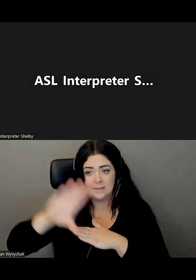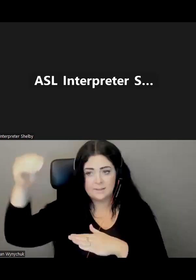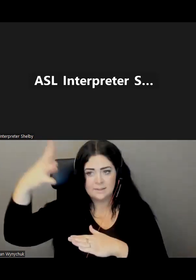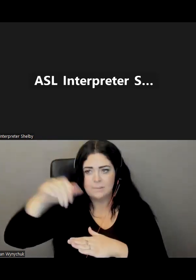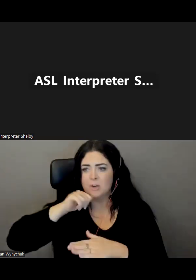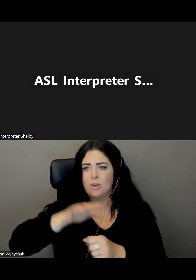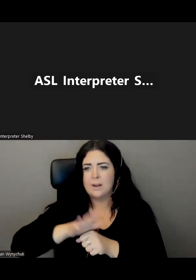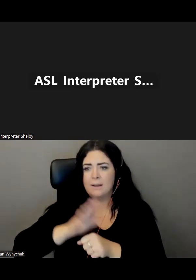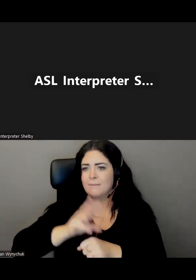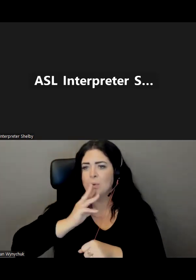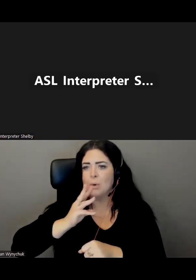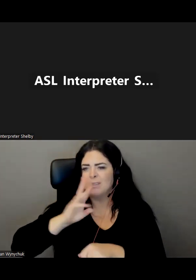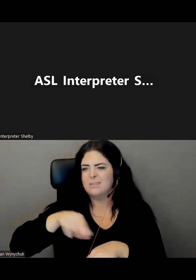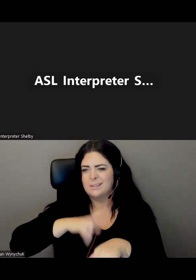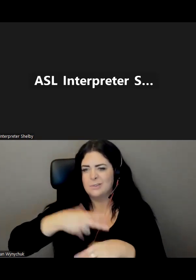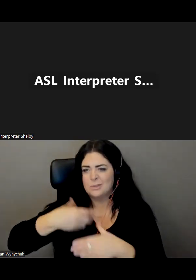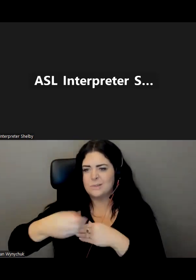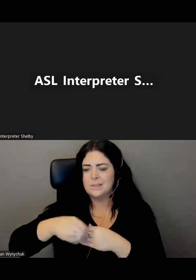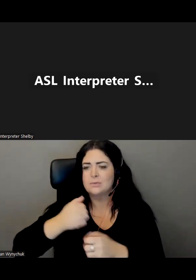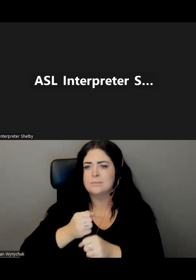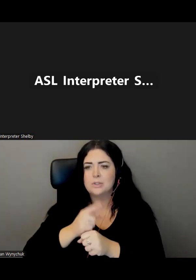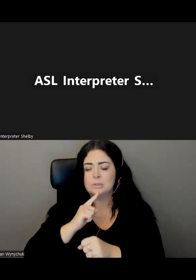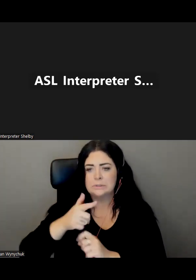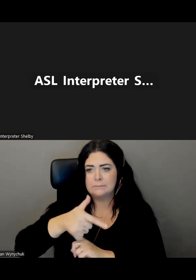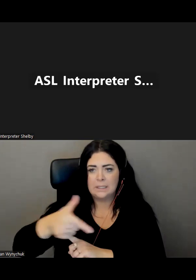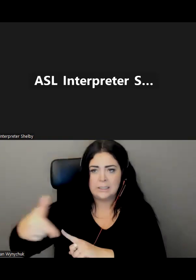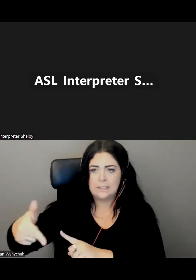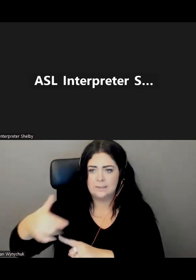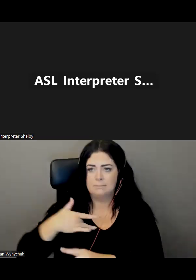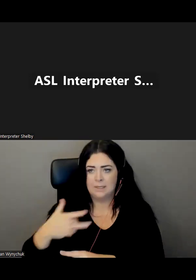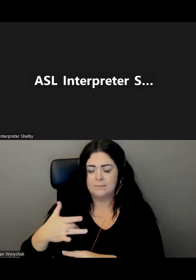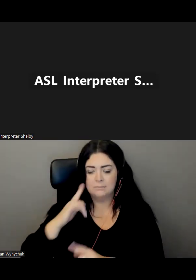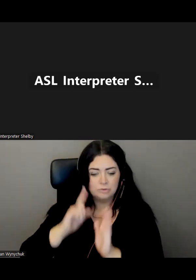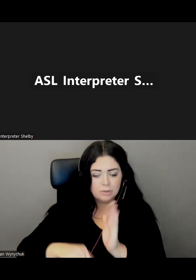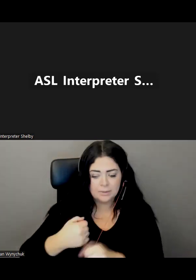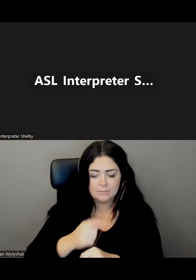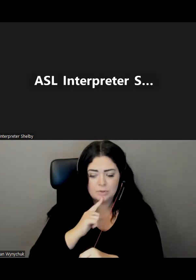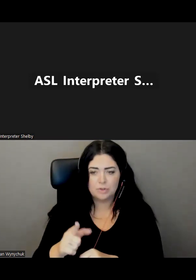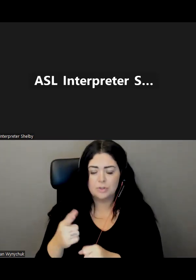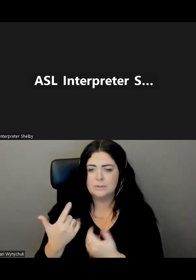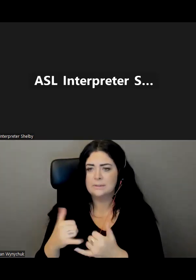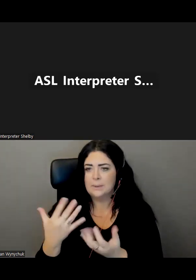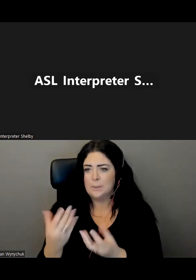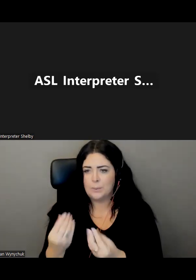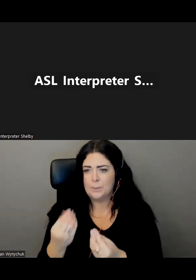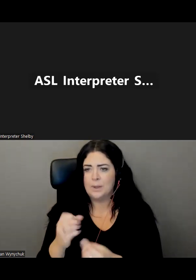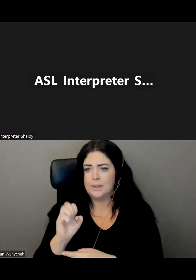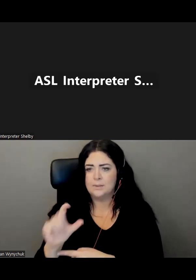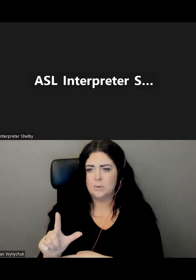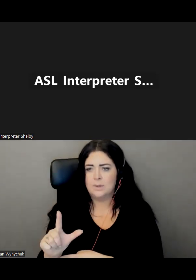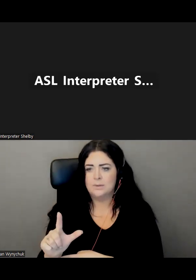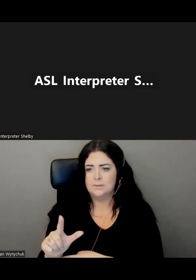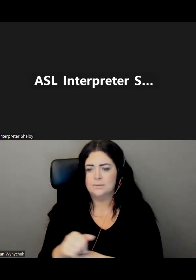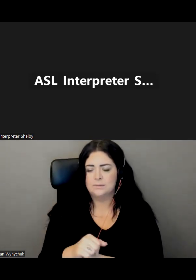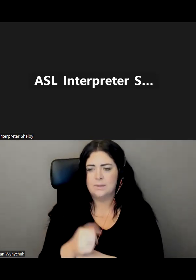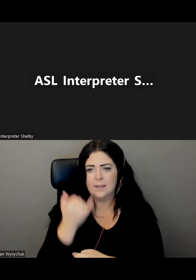of any of the rain that you would outside. Always make sure, especially at the start, that you are checking to make sure the soil is still damp, or growing